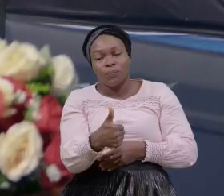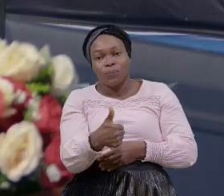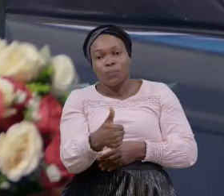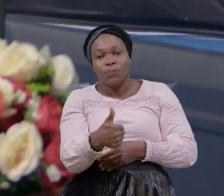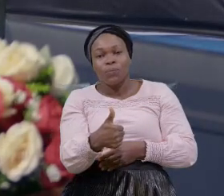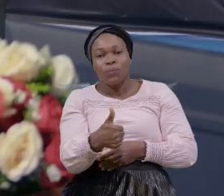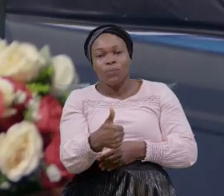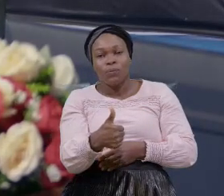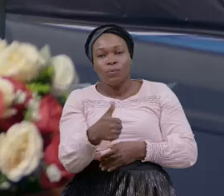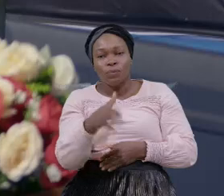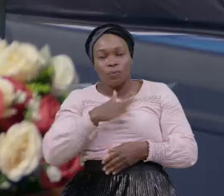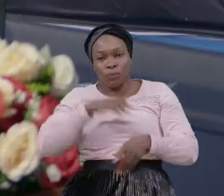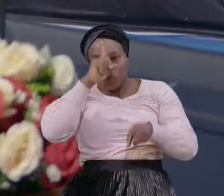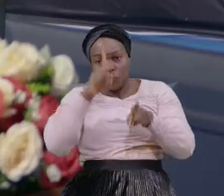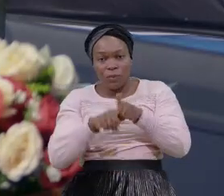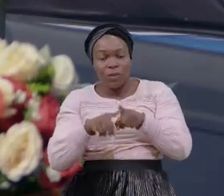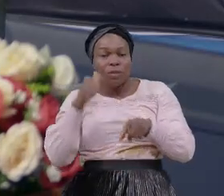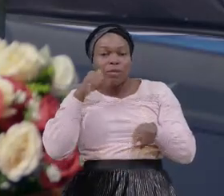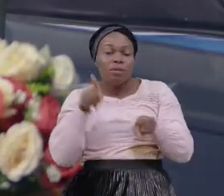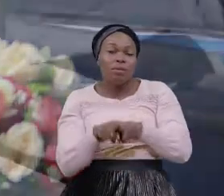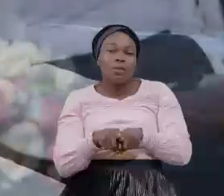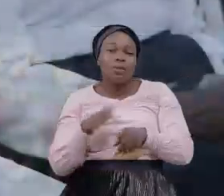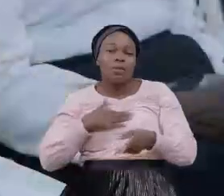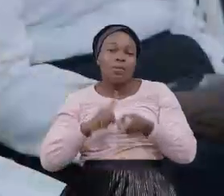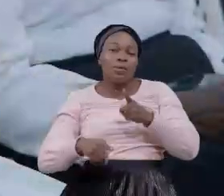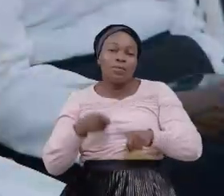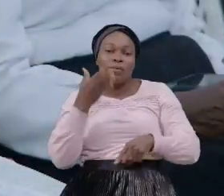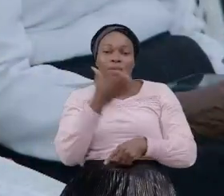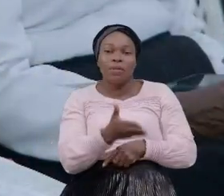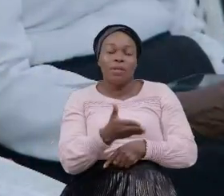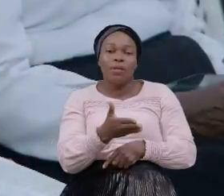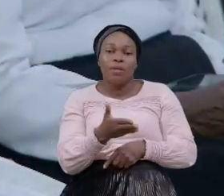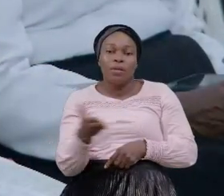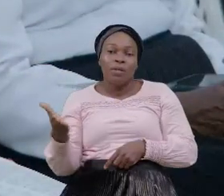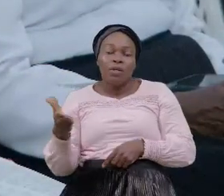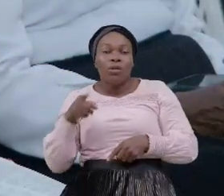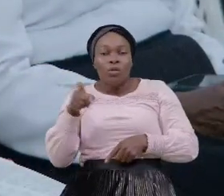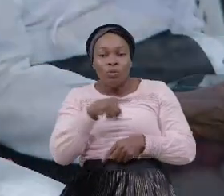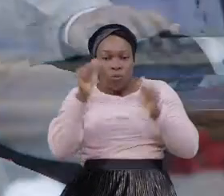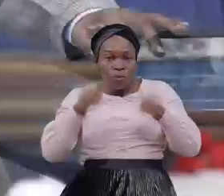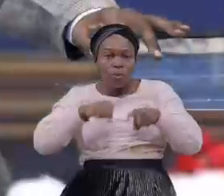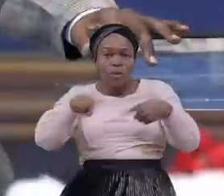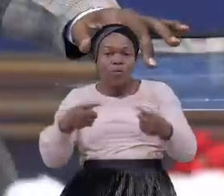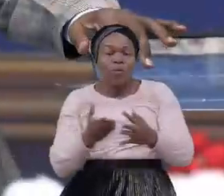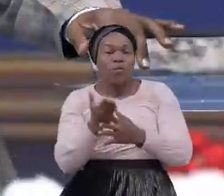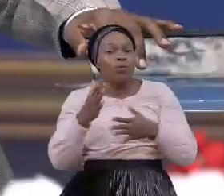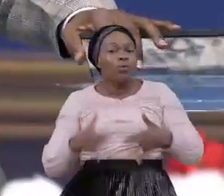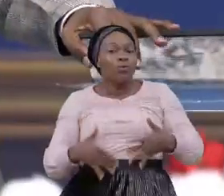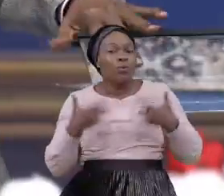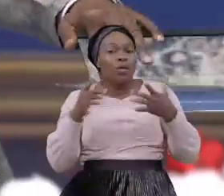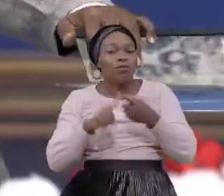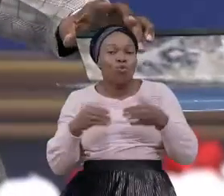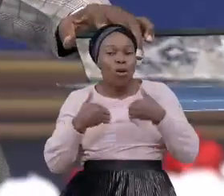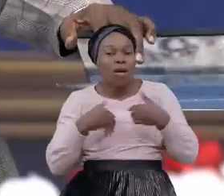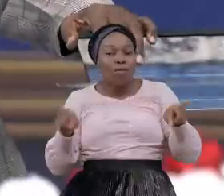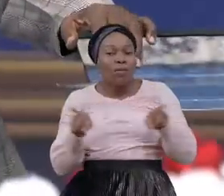my sister, my friend there, you can go through life having the same heart you